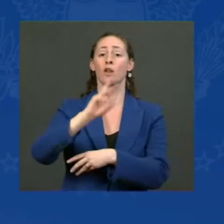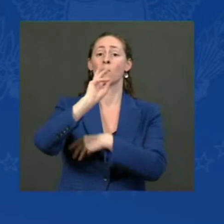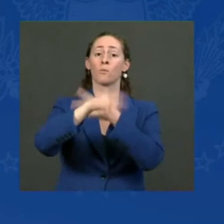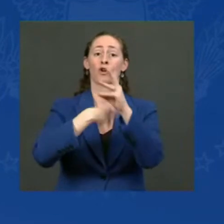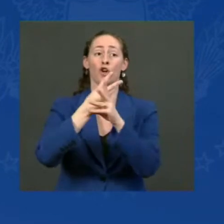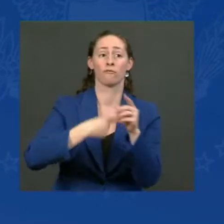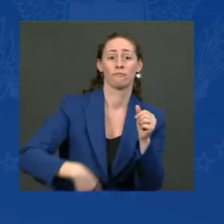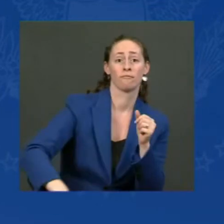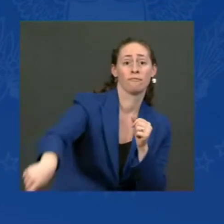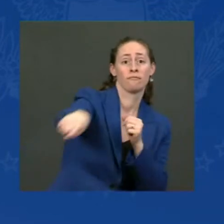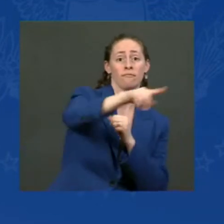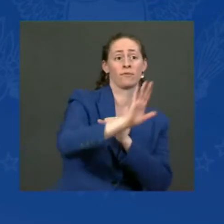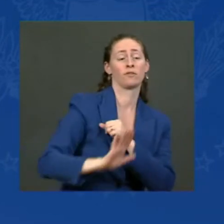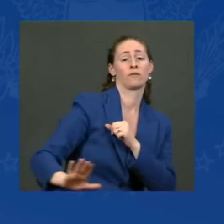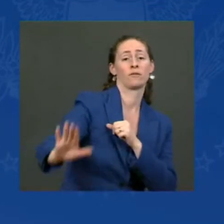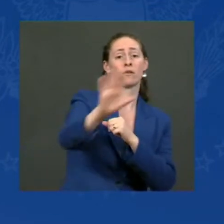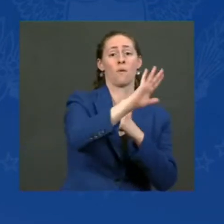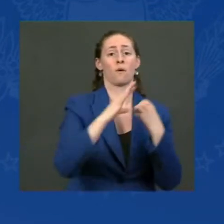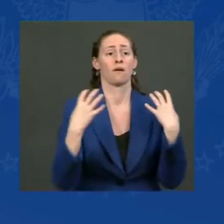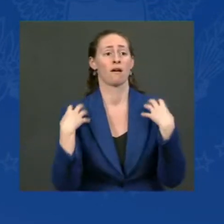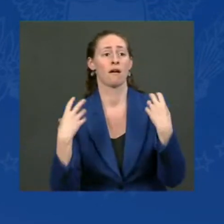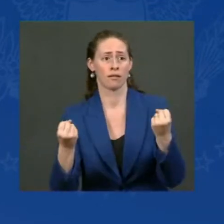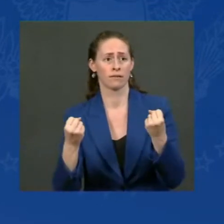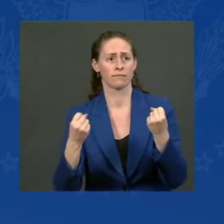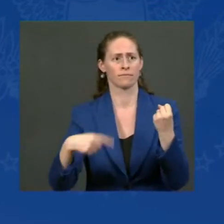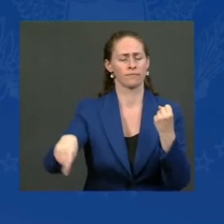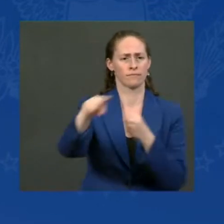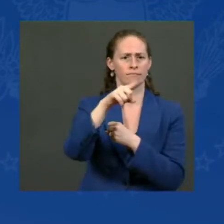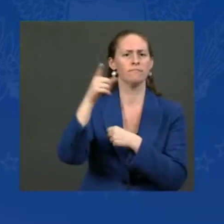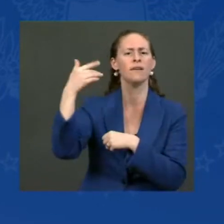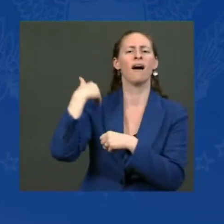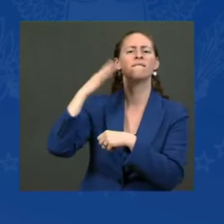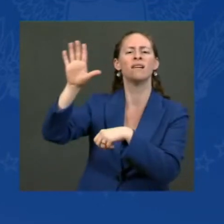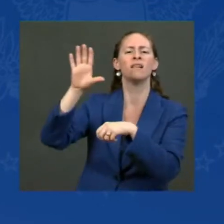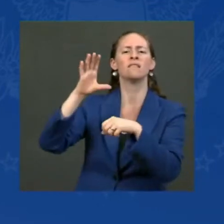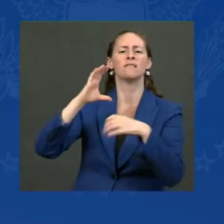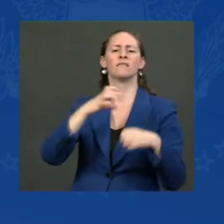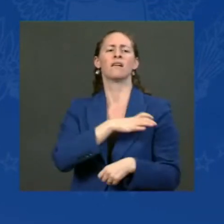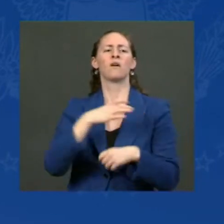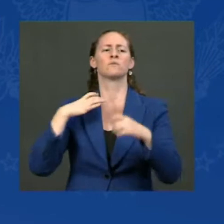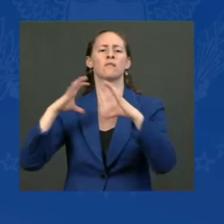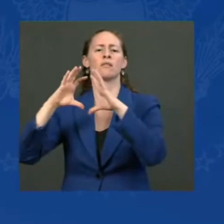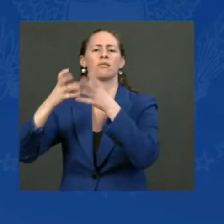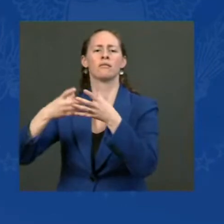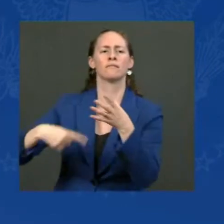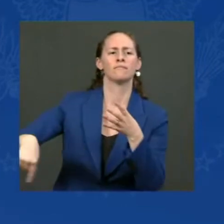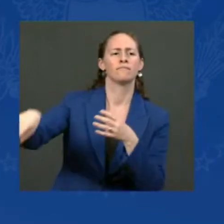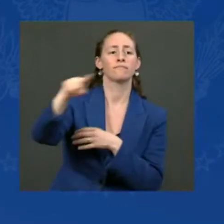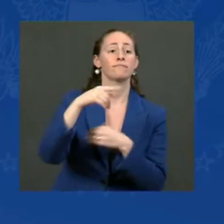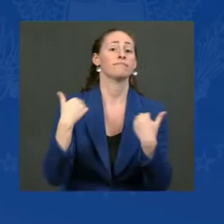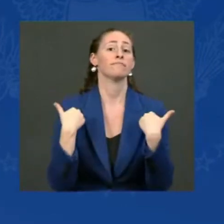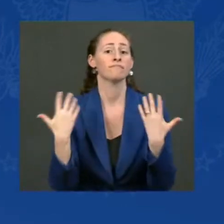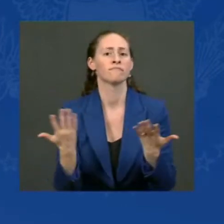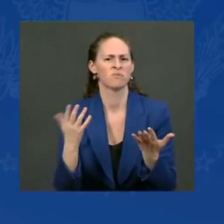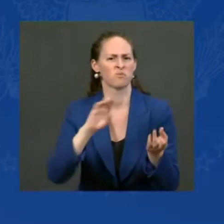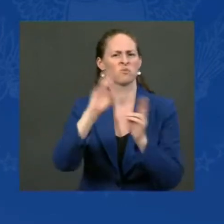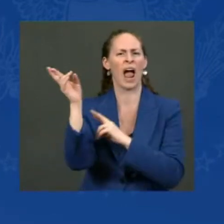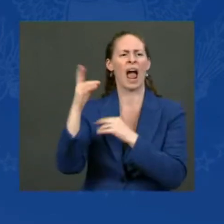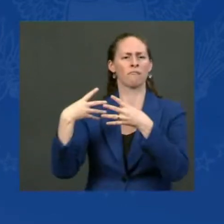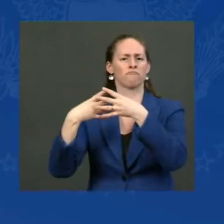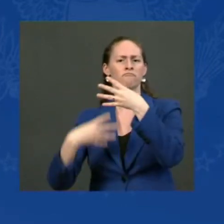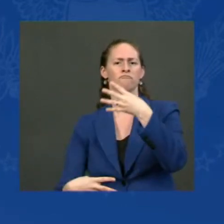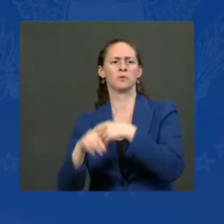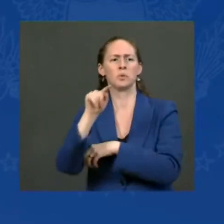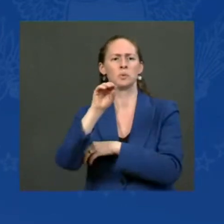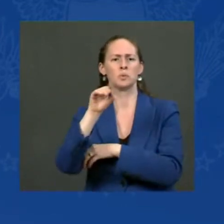health threat council that is armed with the tools we need to monitor and identify